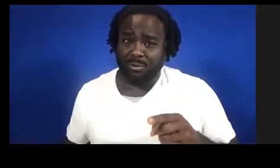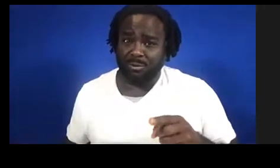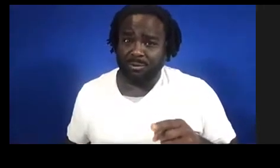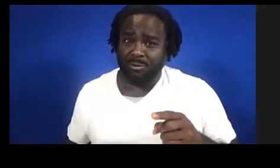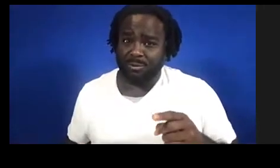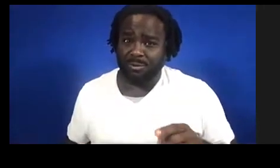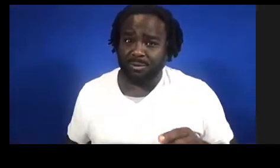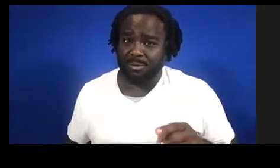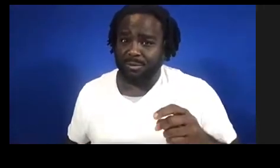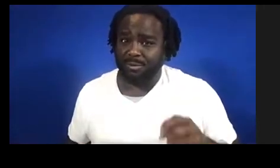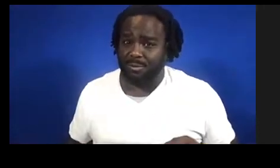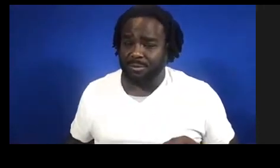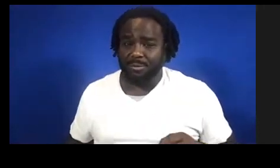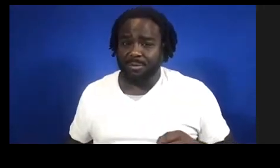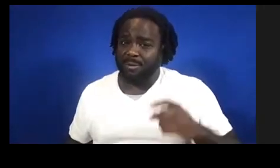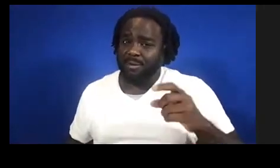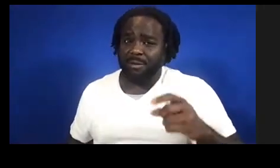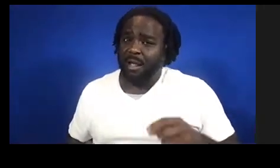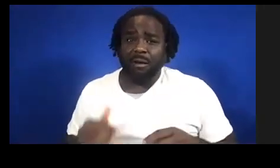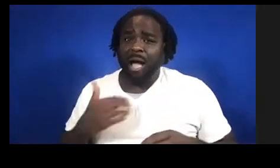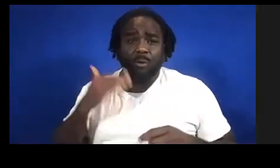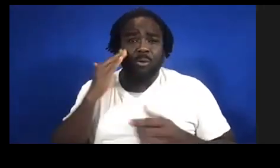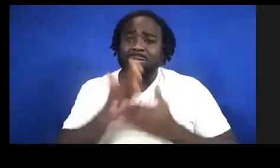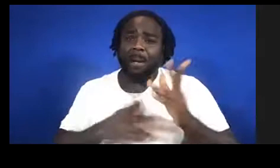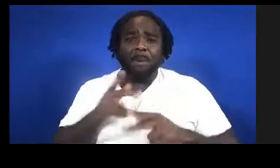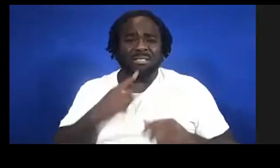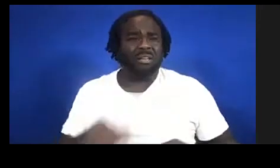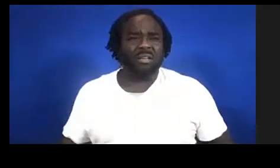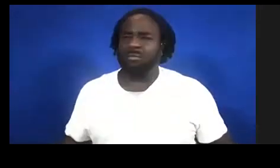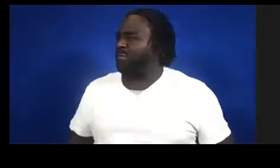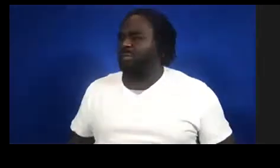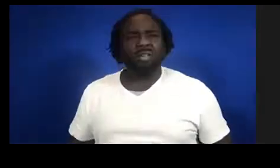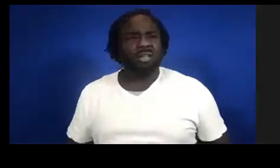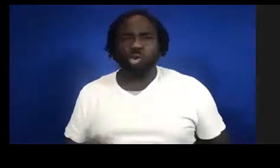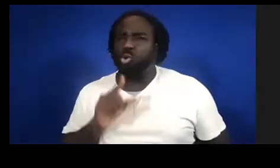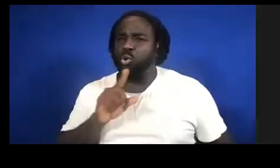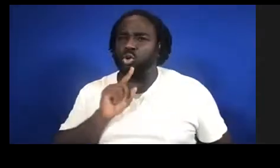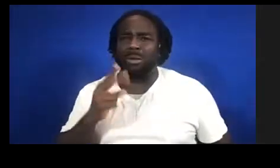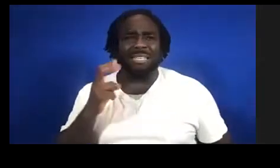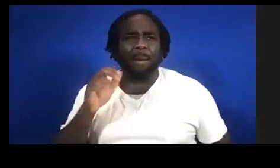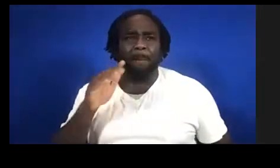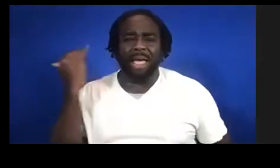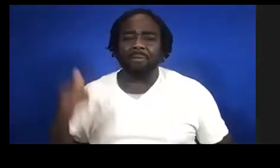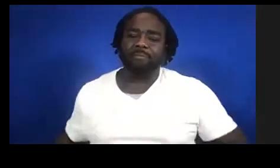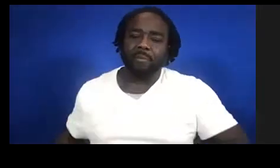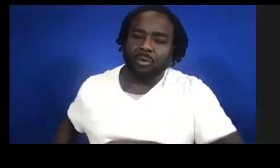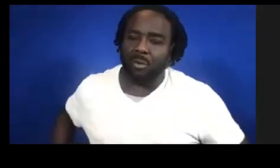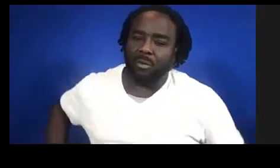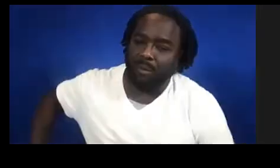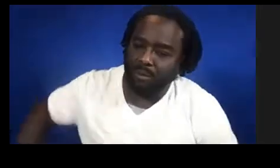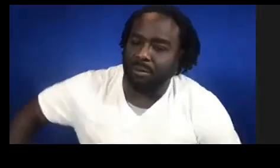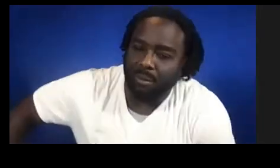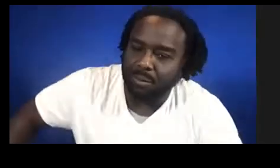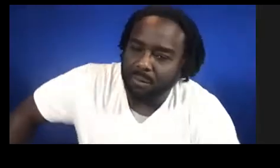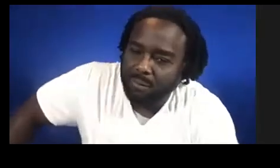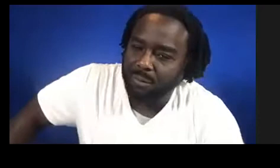So he's Black too, right? Don't forget that. That's an important part of this. Now, a lot of y'all may have looked at it and said, hey, are